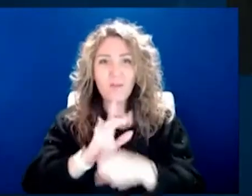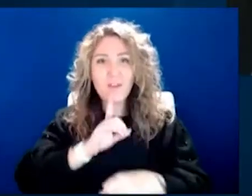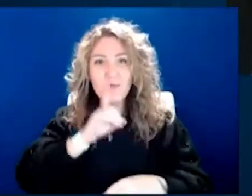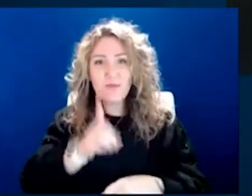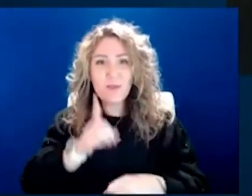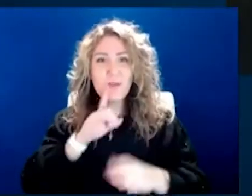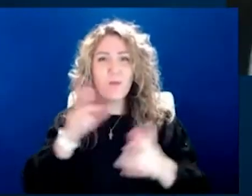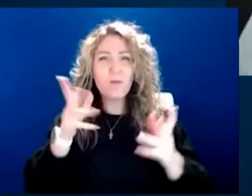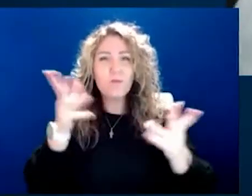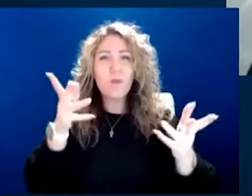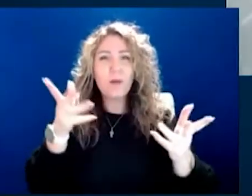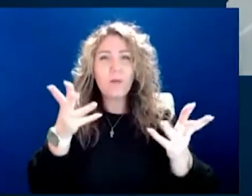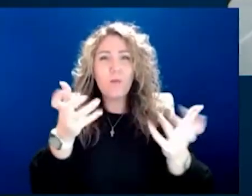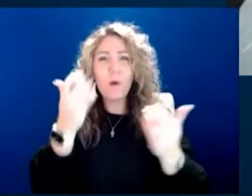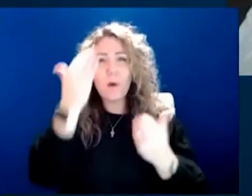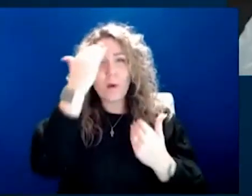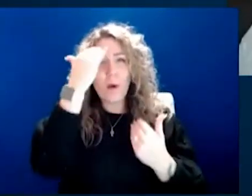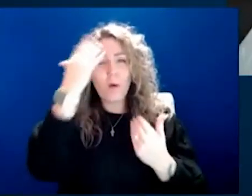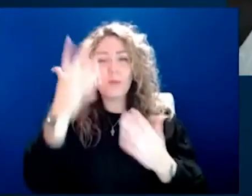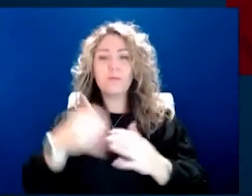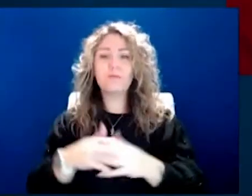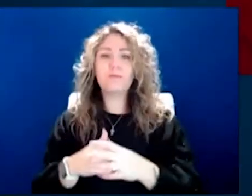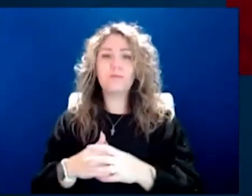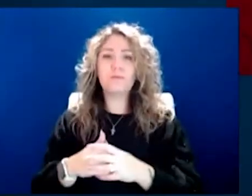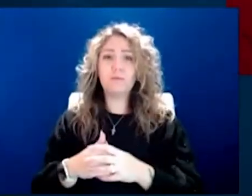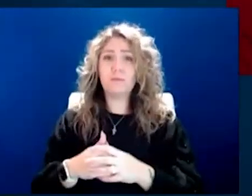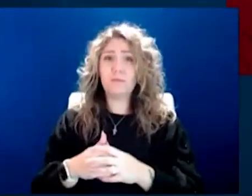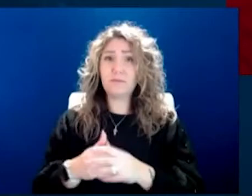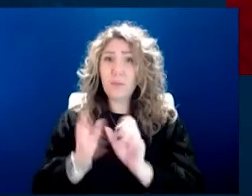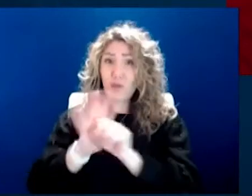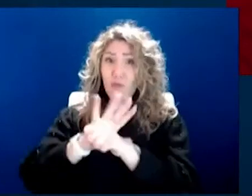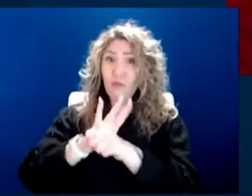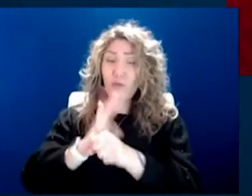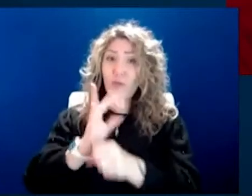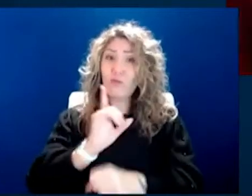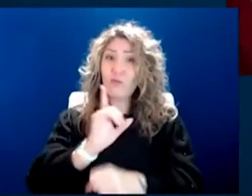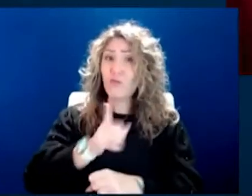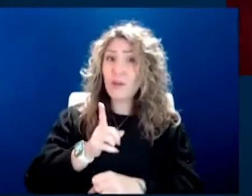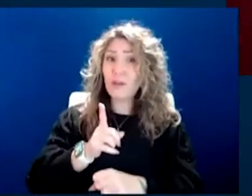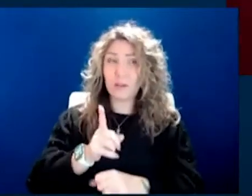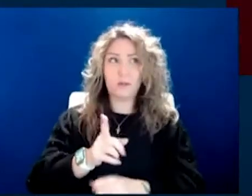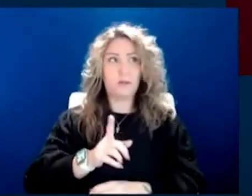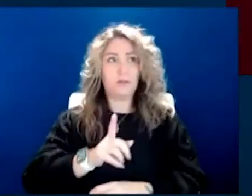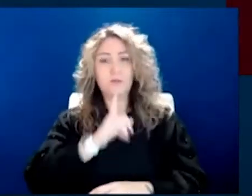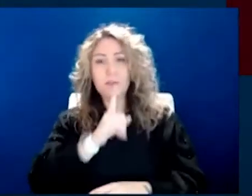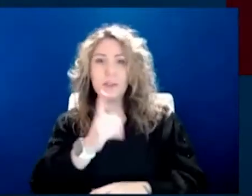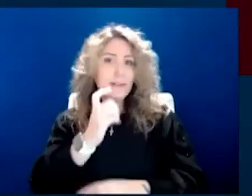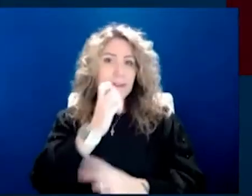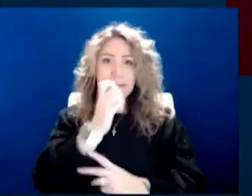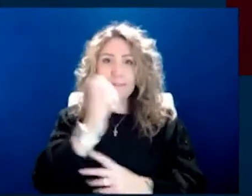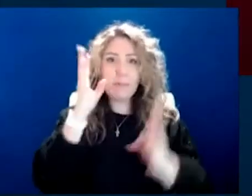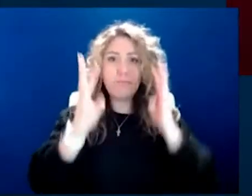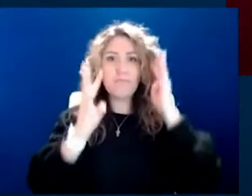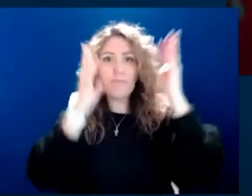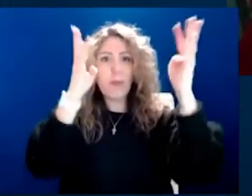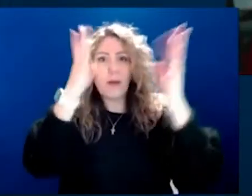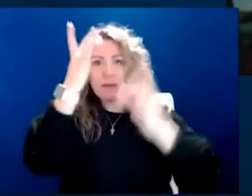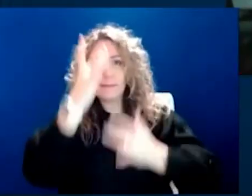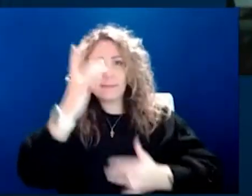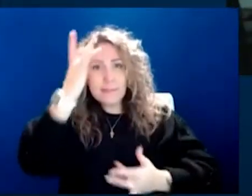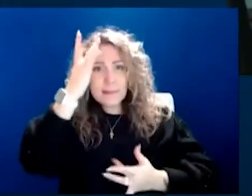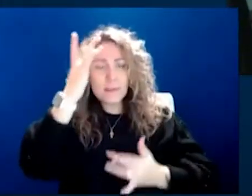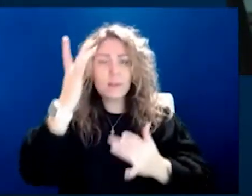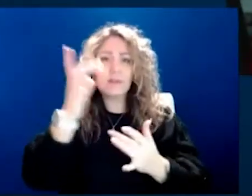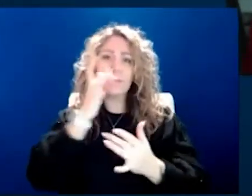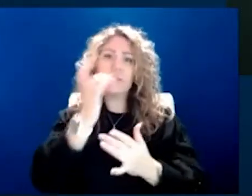know? This is real. Like this is really real. This is not a made-up disease. This is not something that